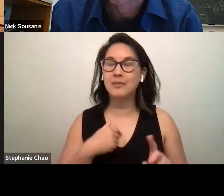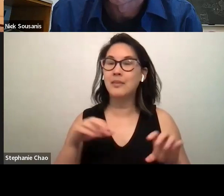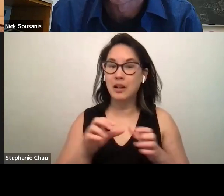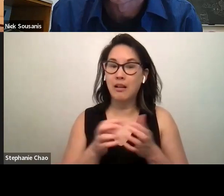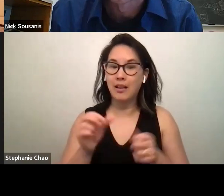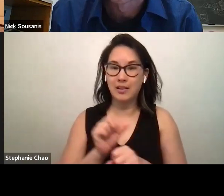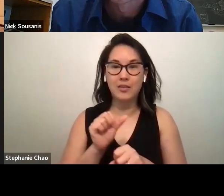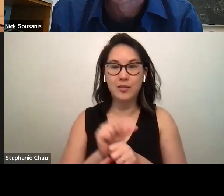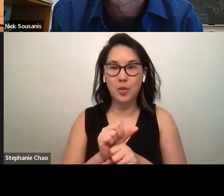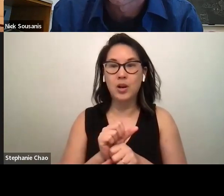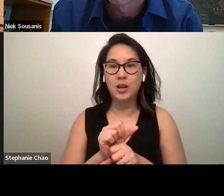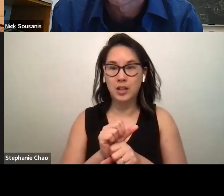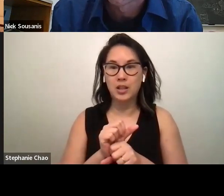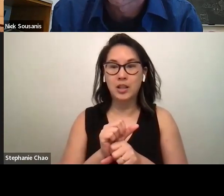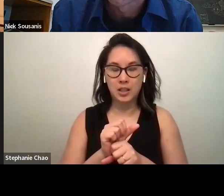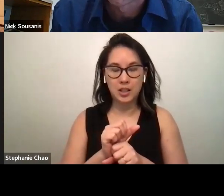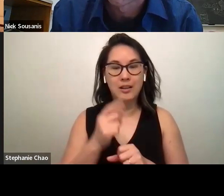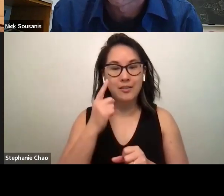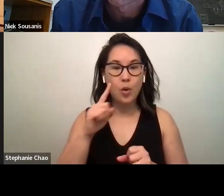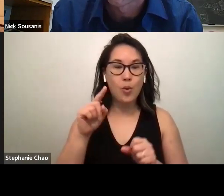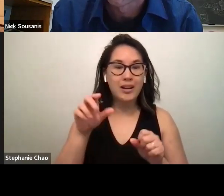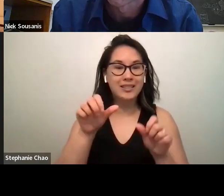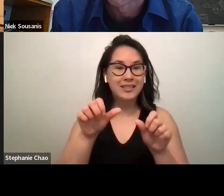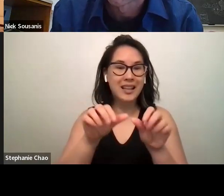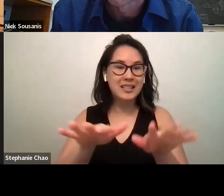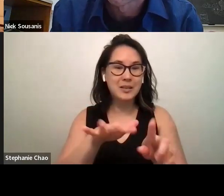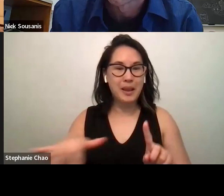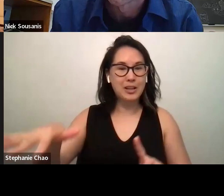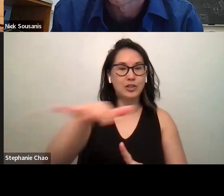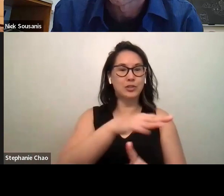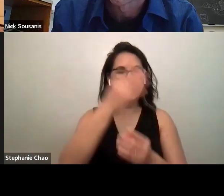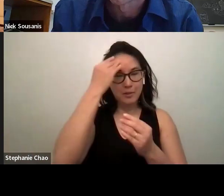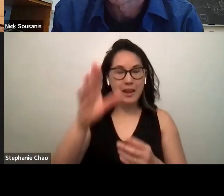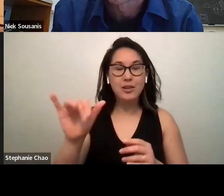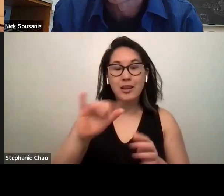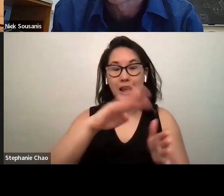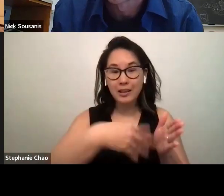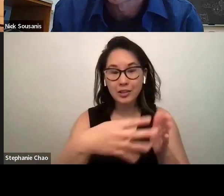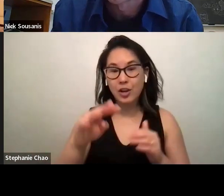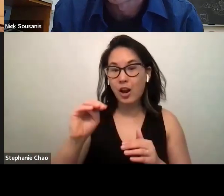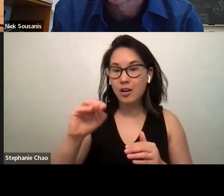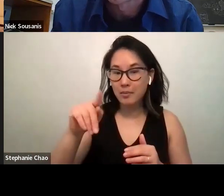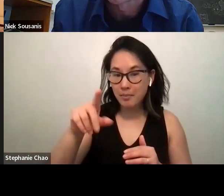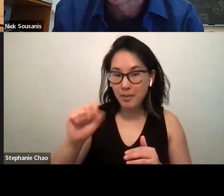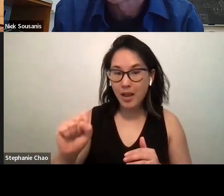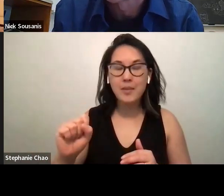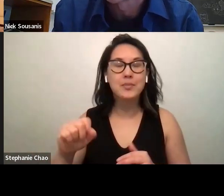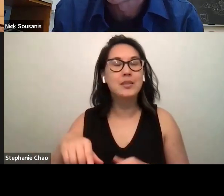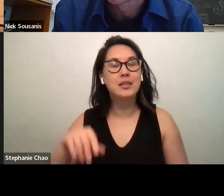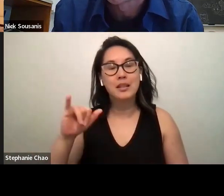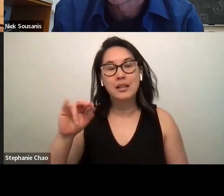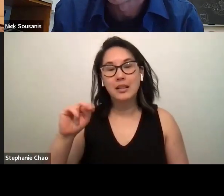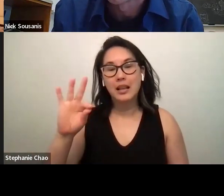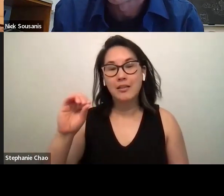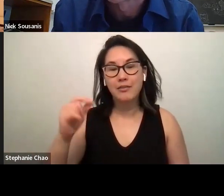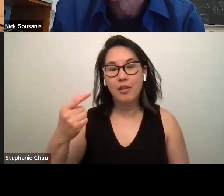in spatial information like maps, charts, infographics, as well as accessible video